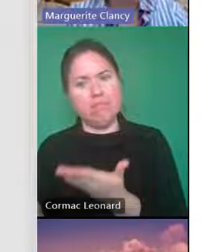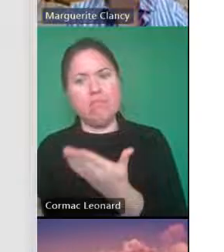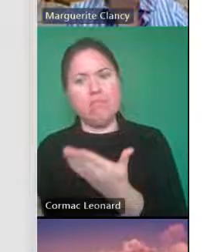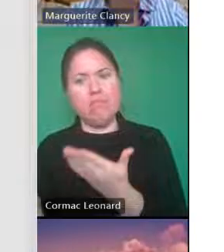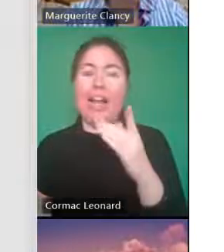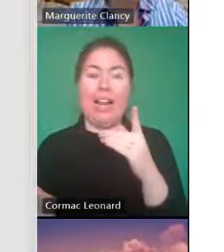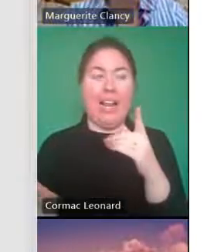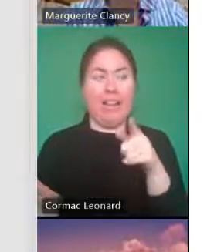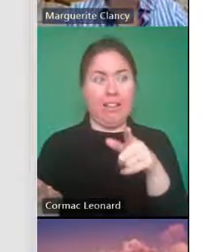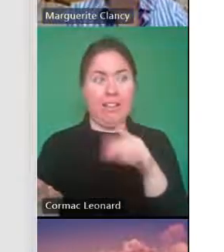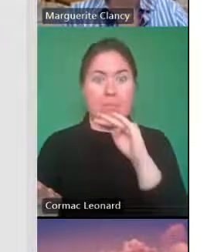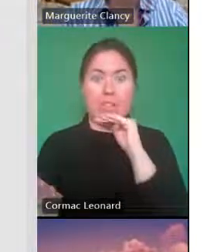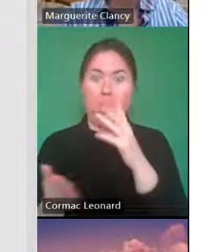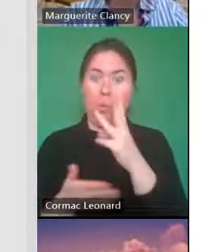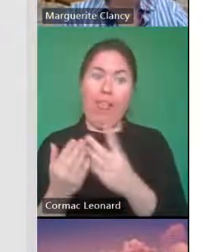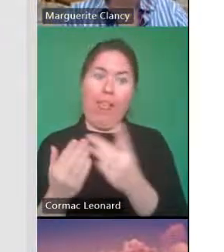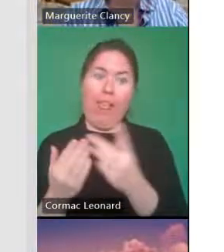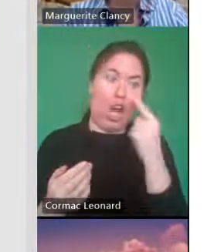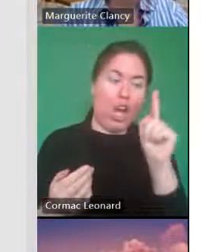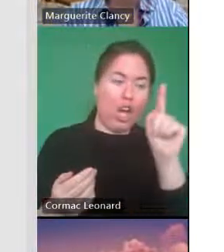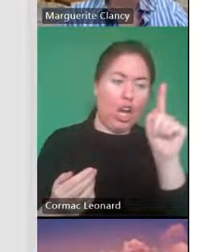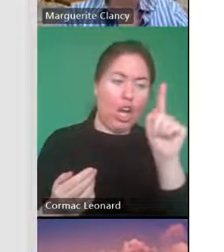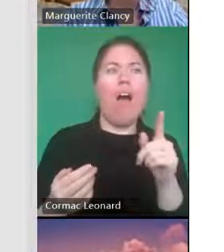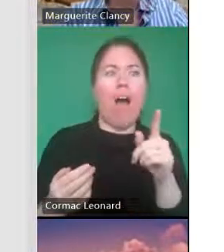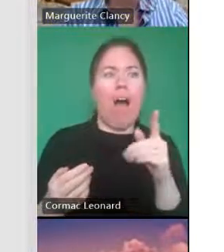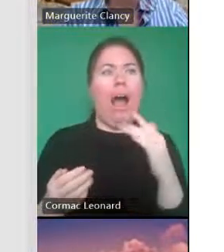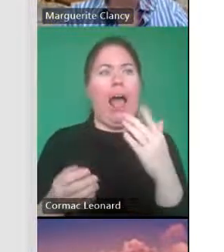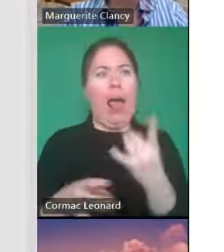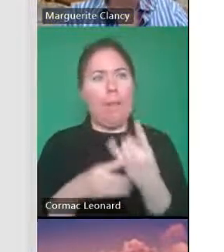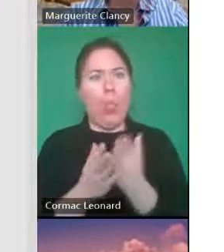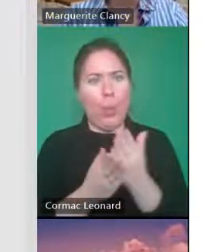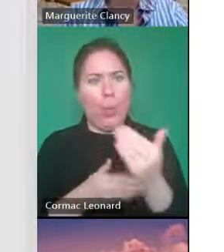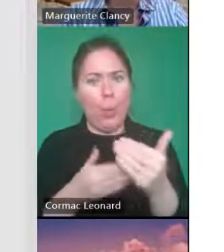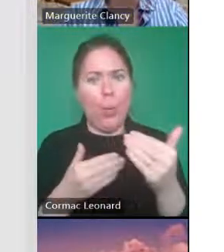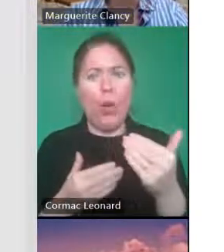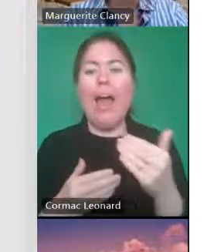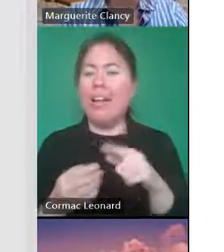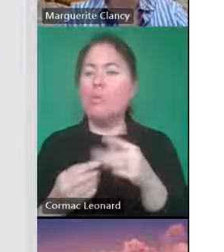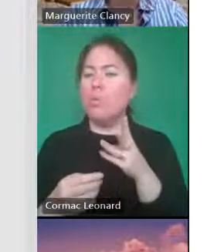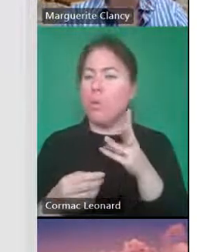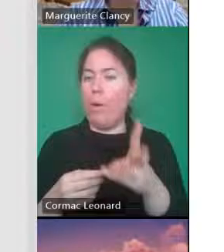enablers. And the communication that will go out will be that